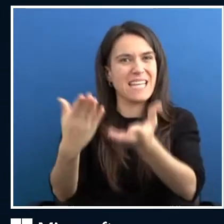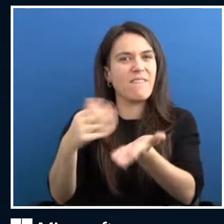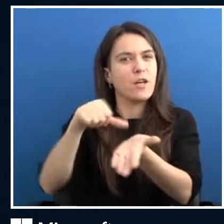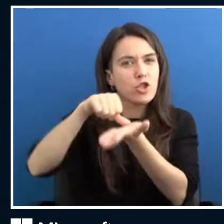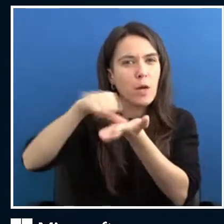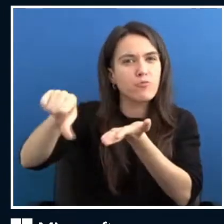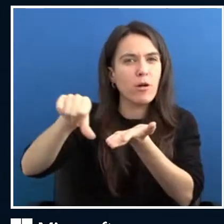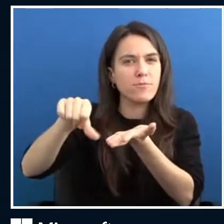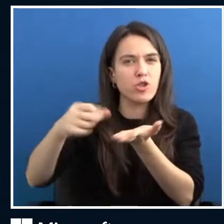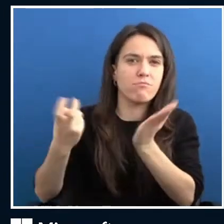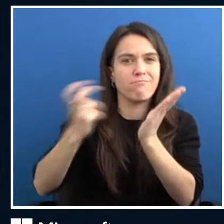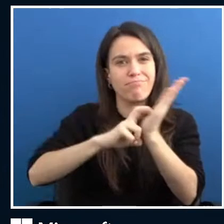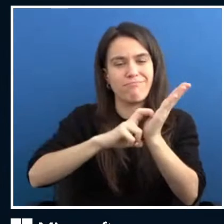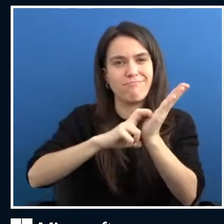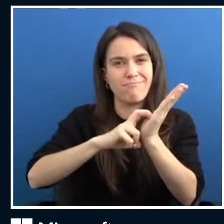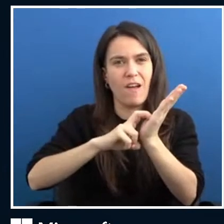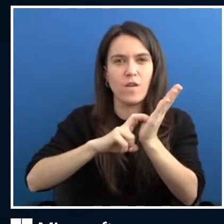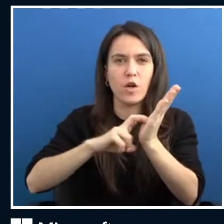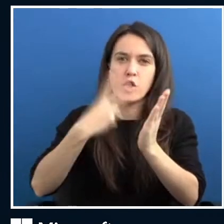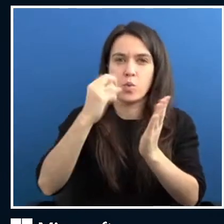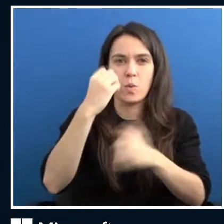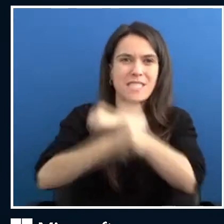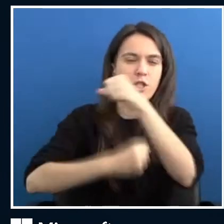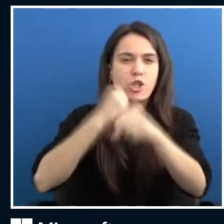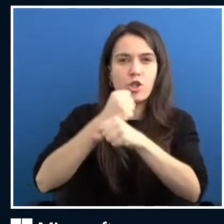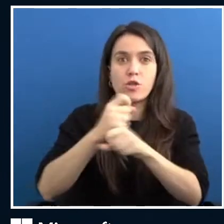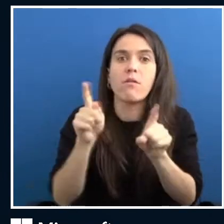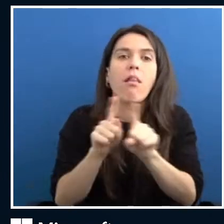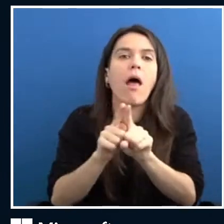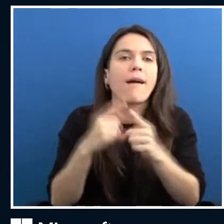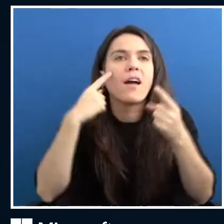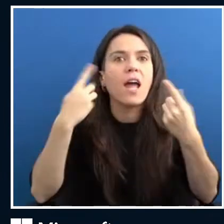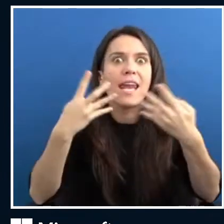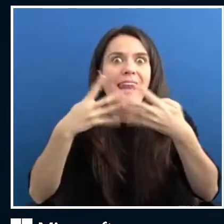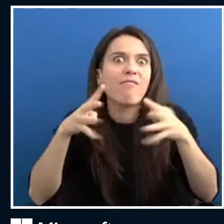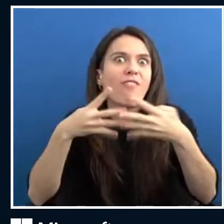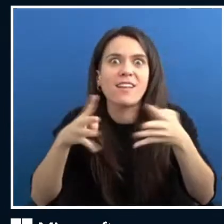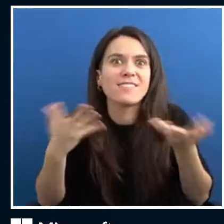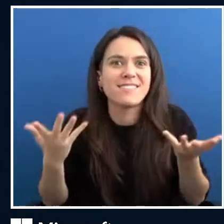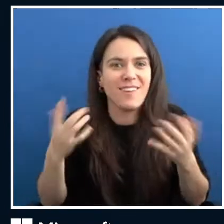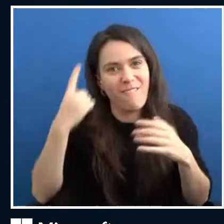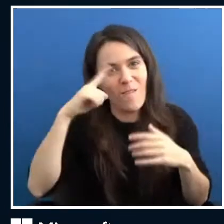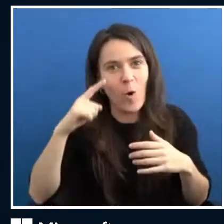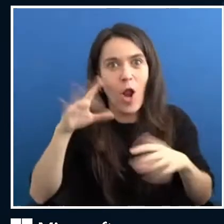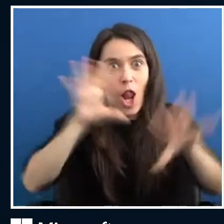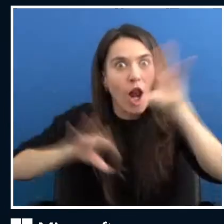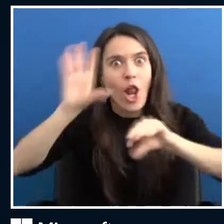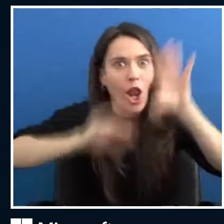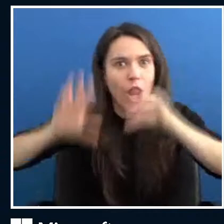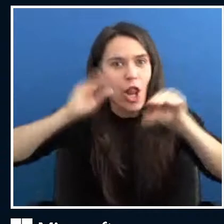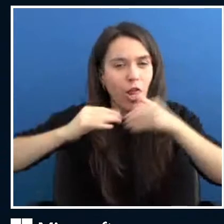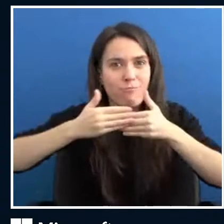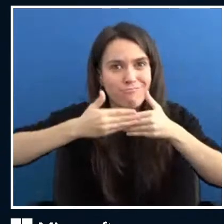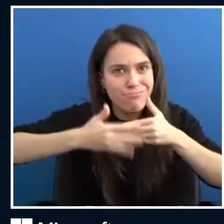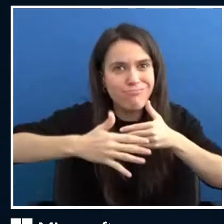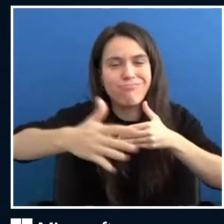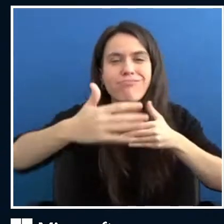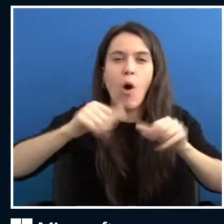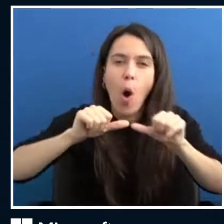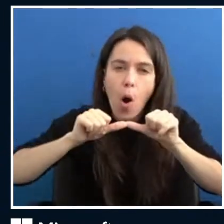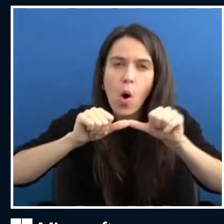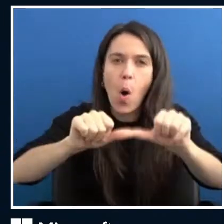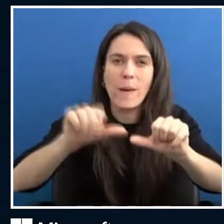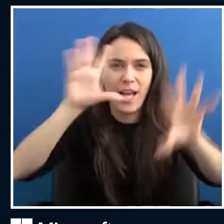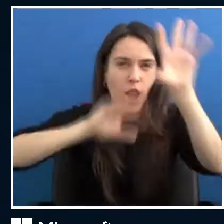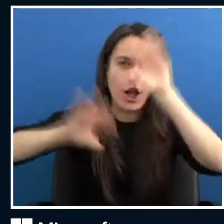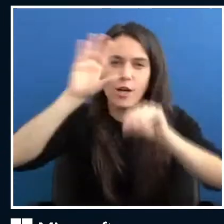Netflix, where they're constantly learning the new material. So I think it's a fundamental reorganization of education. Definitely. And I think, this